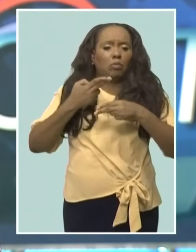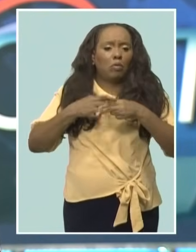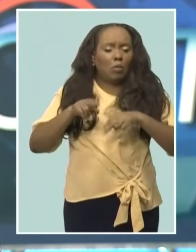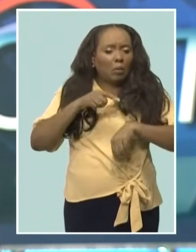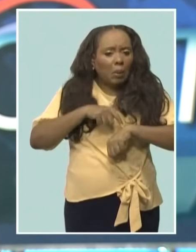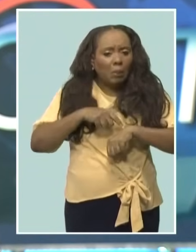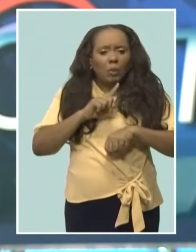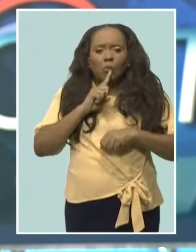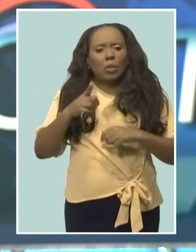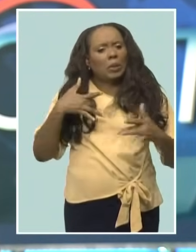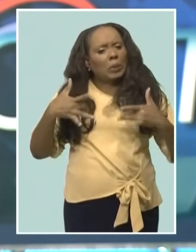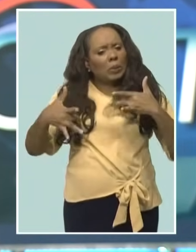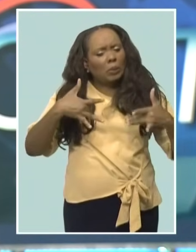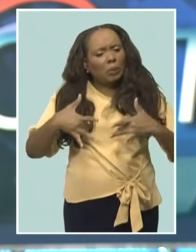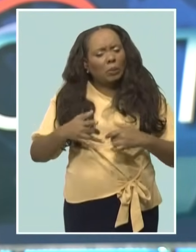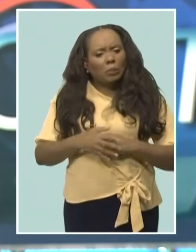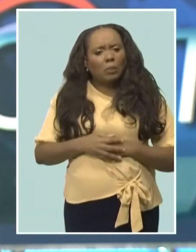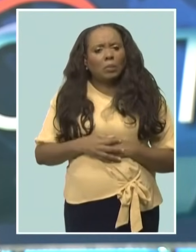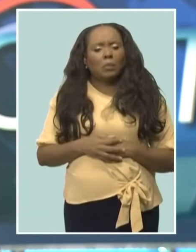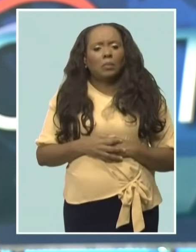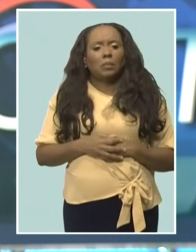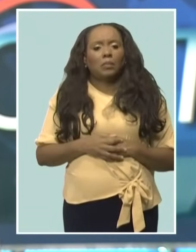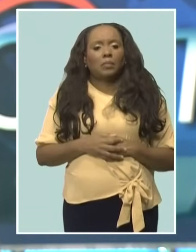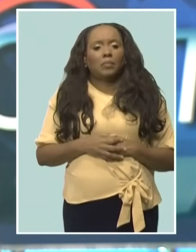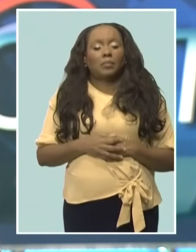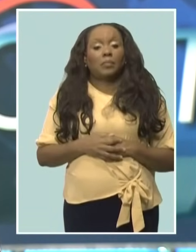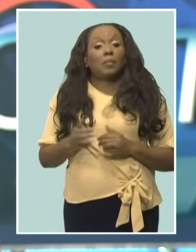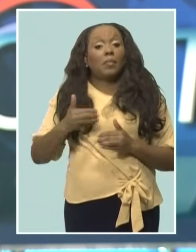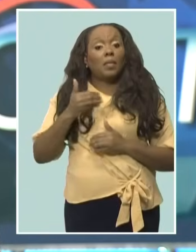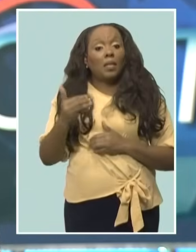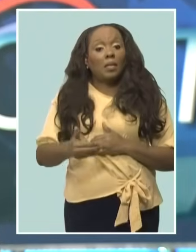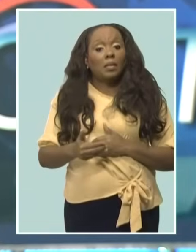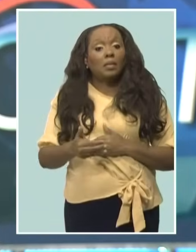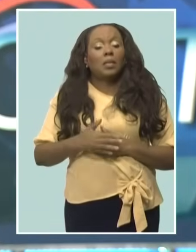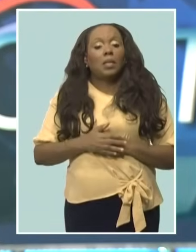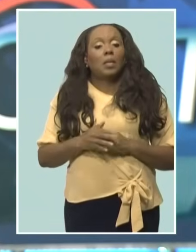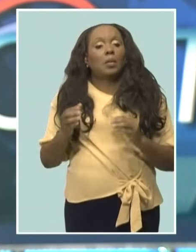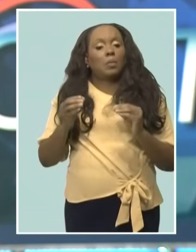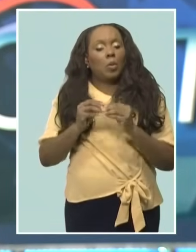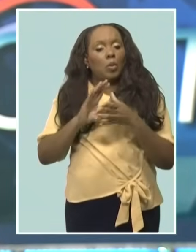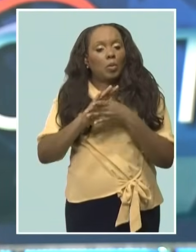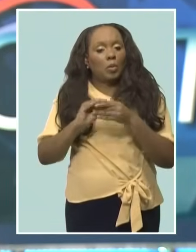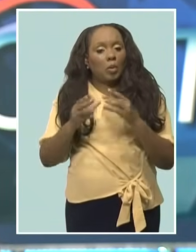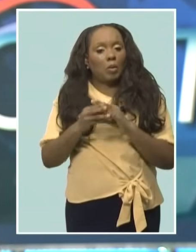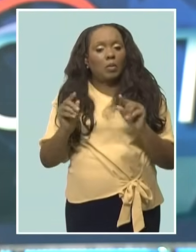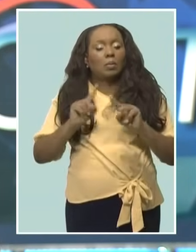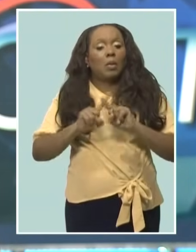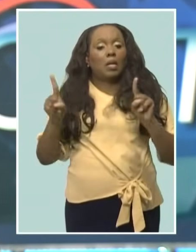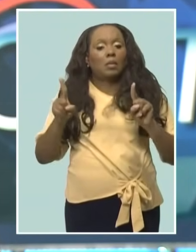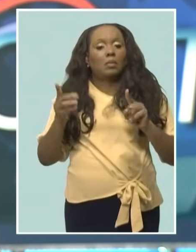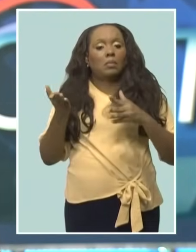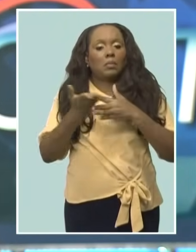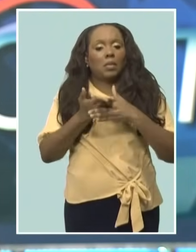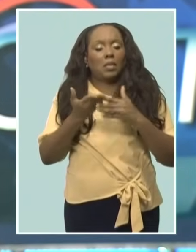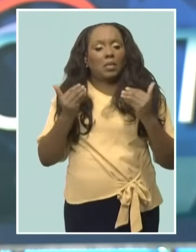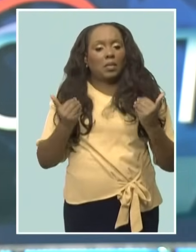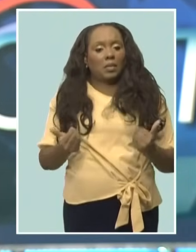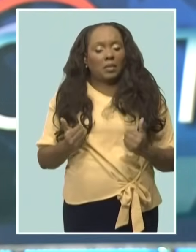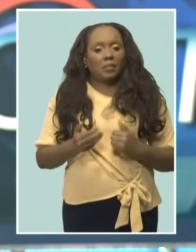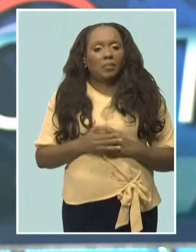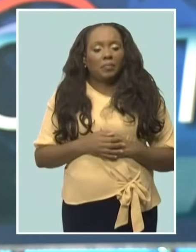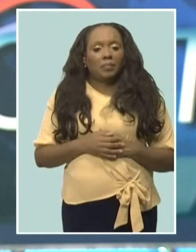and it's a concern for her. Well, coming up, children add their voice to the call for peace instead